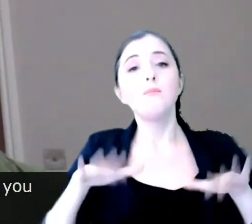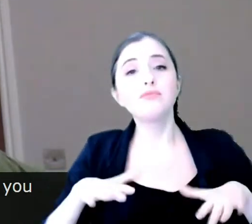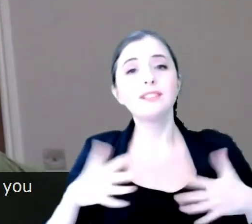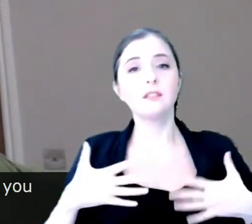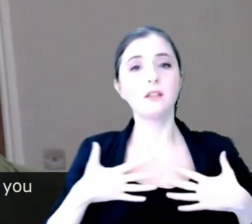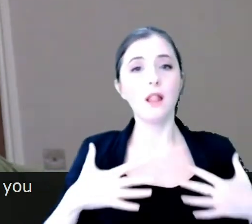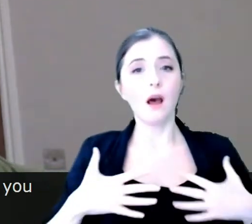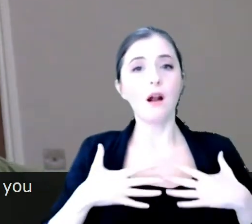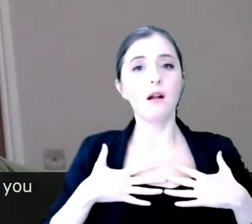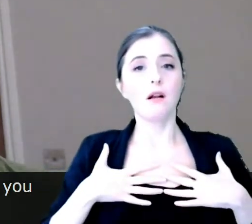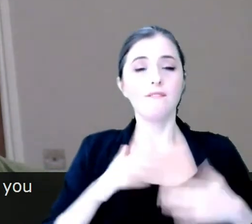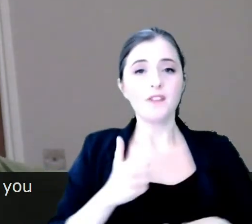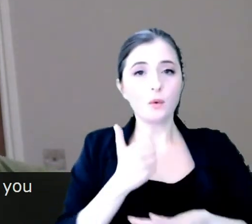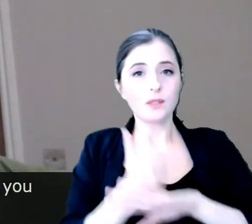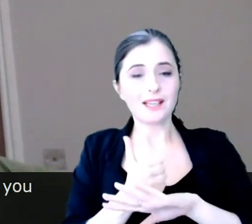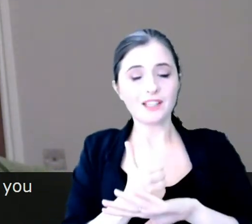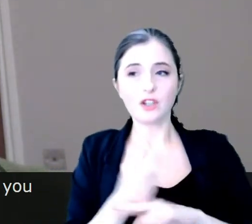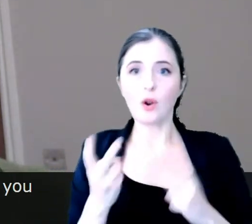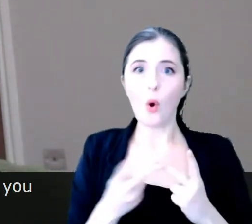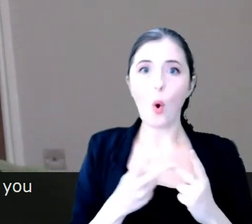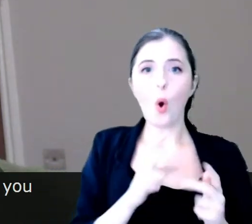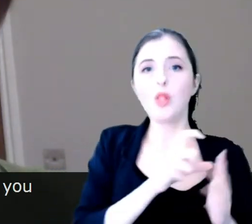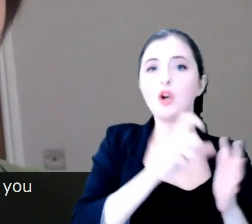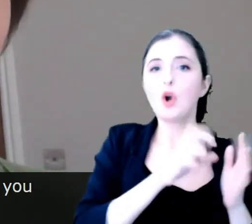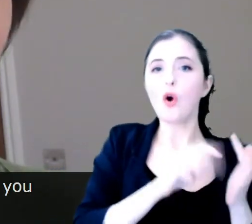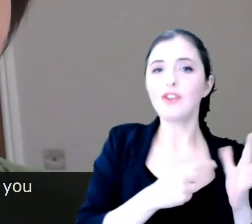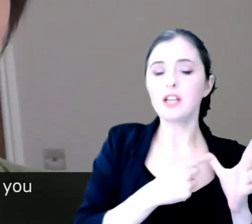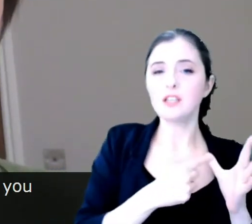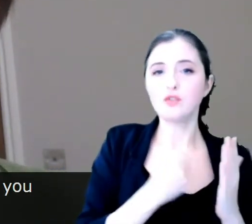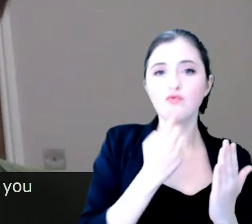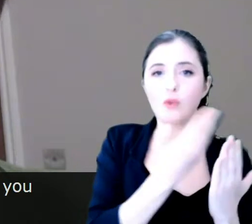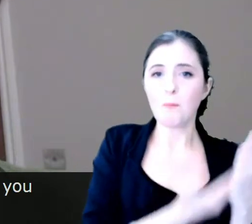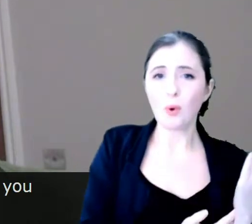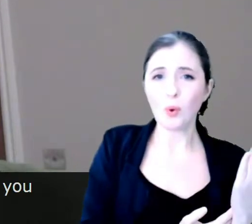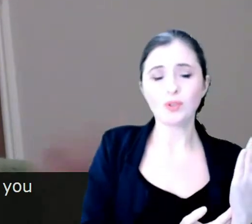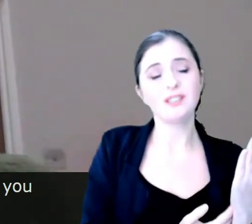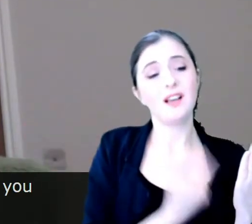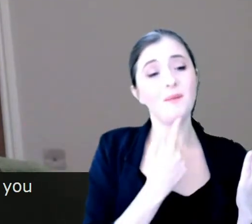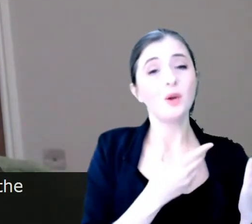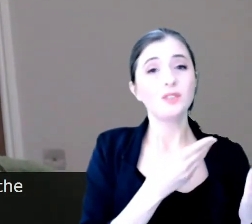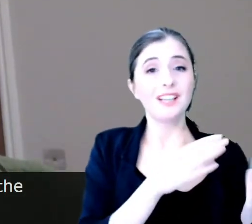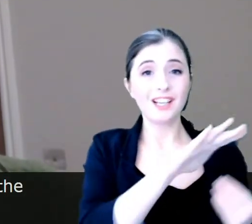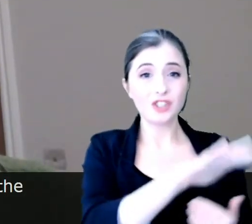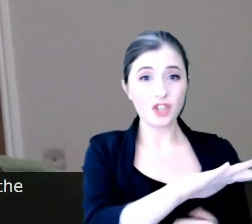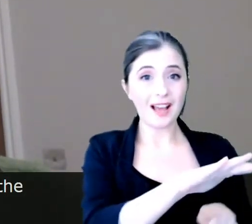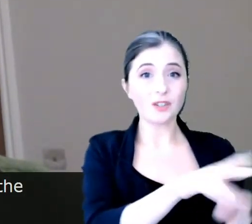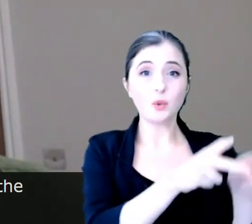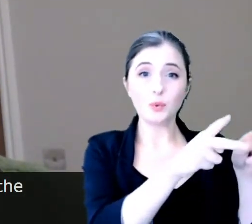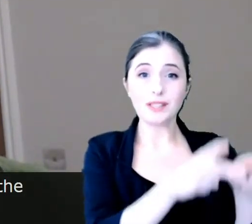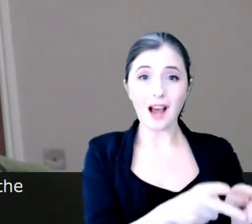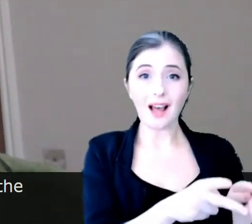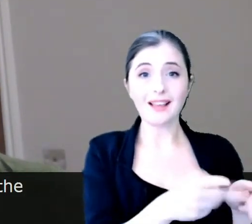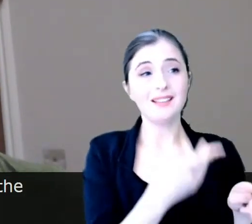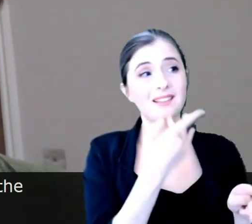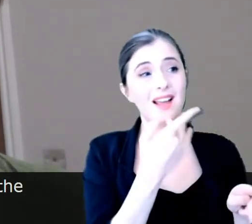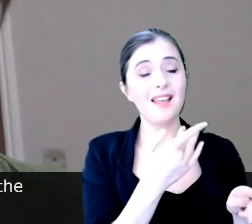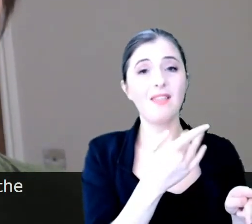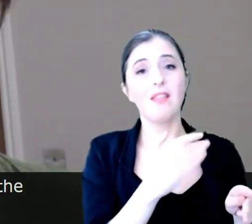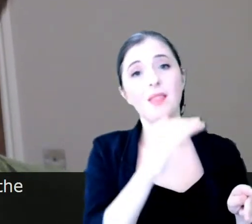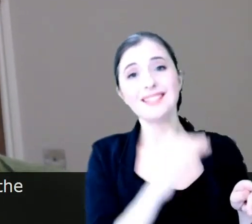coroner's report last year into the case of a child who died on the South Circular, naming air quality as the cause,